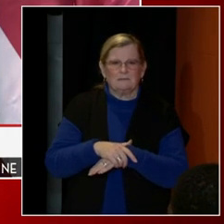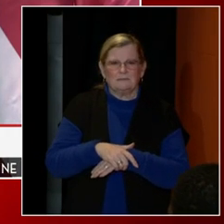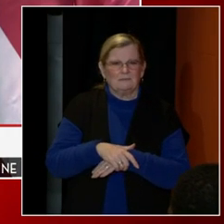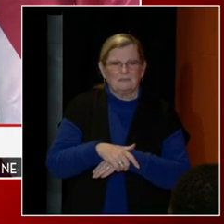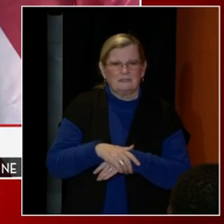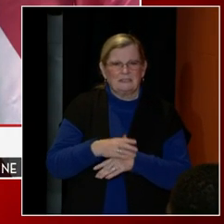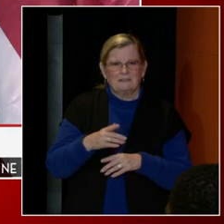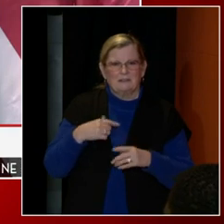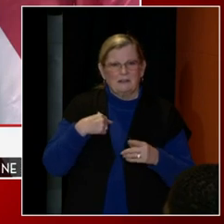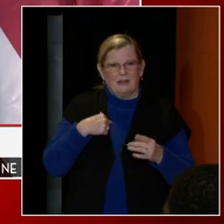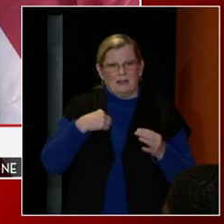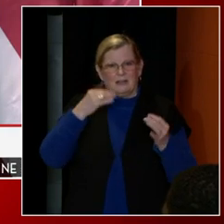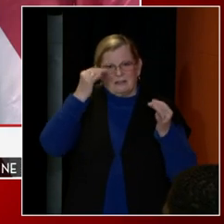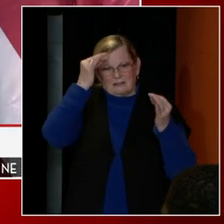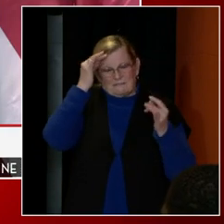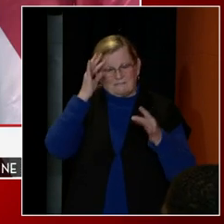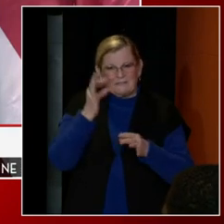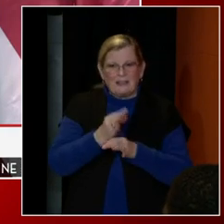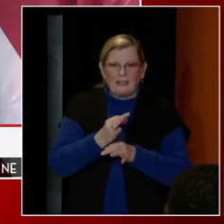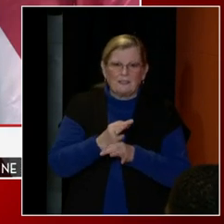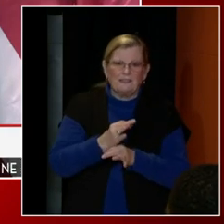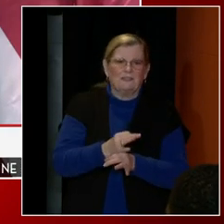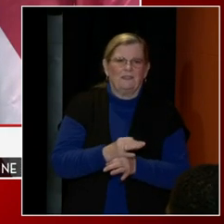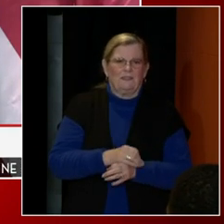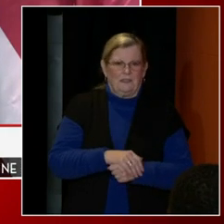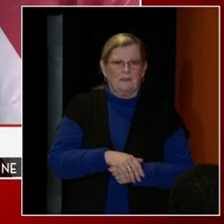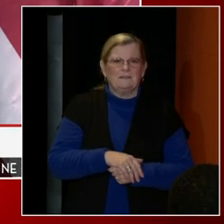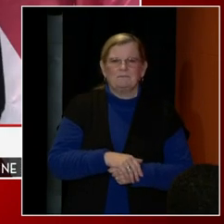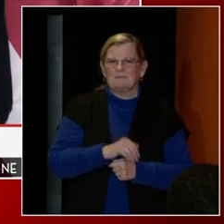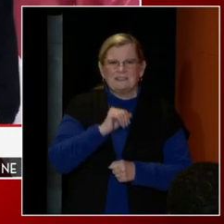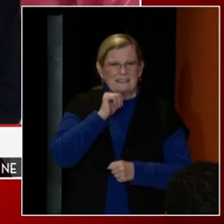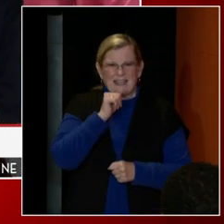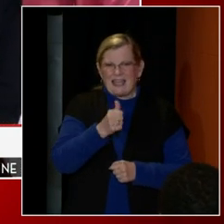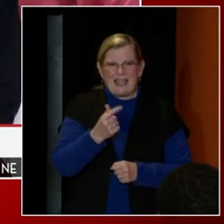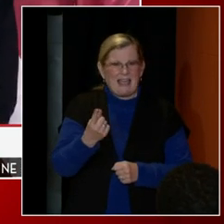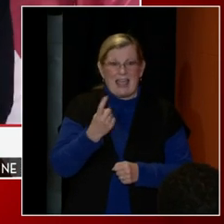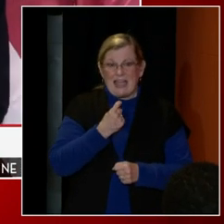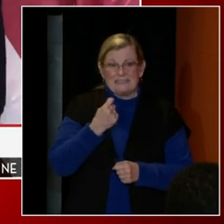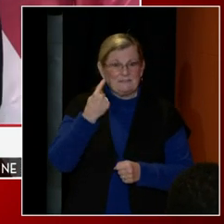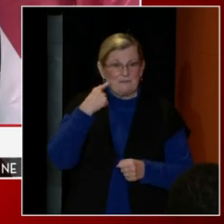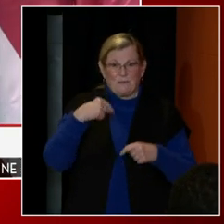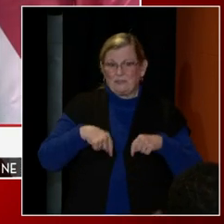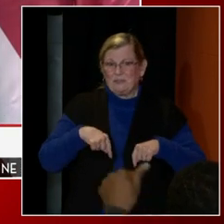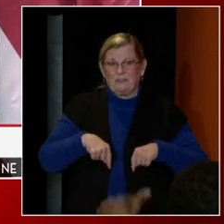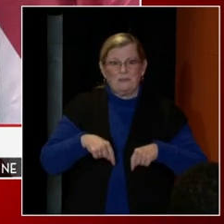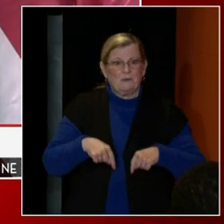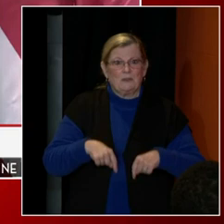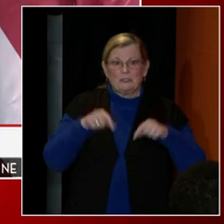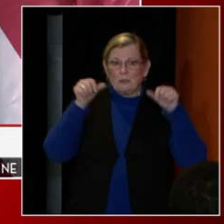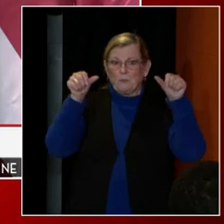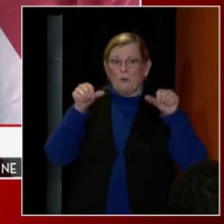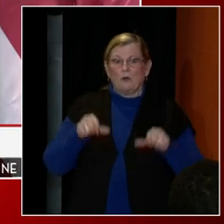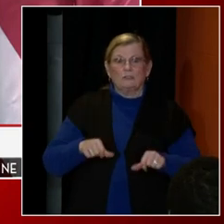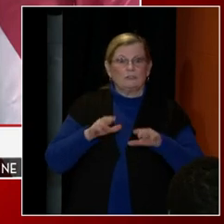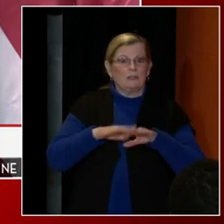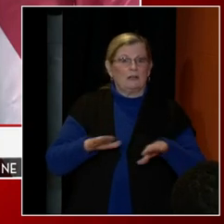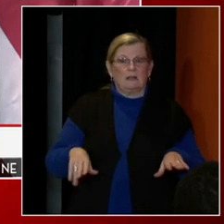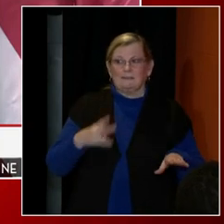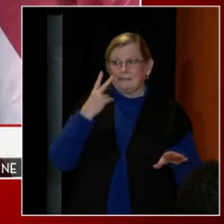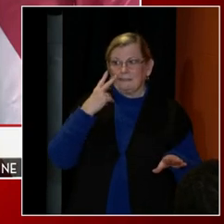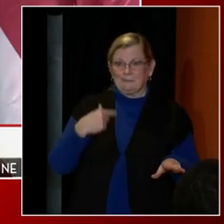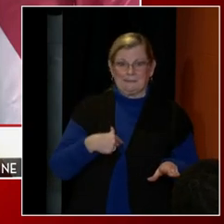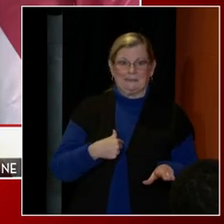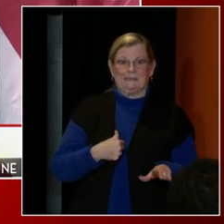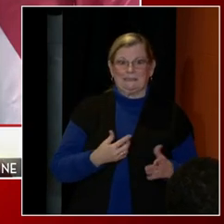having faith. I didn't ask to be the poster child. I just hope that